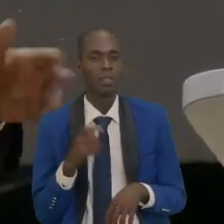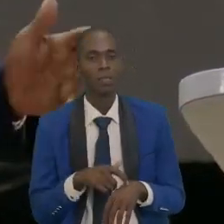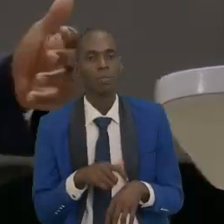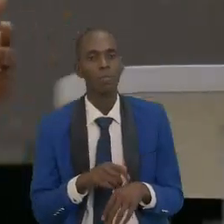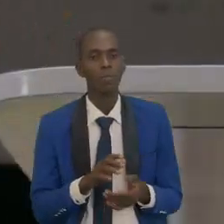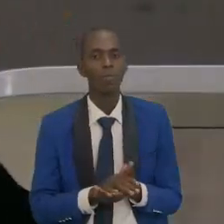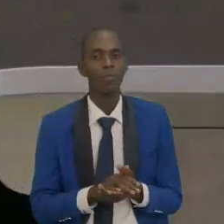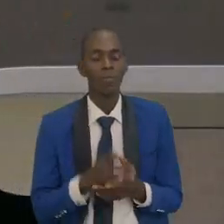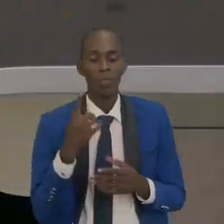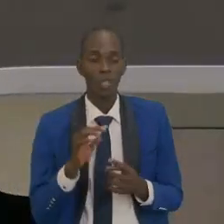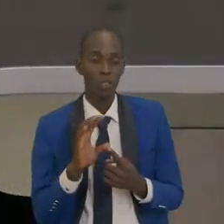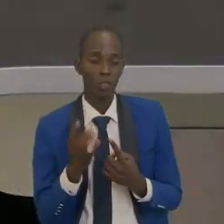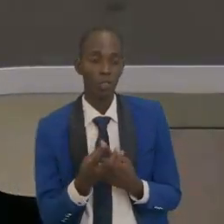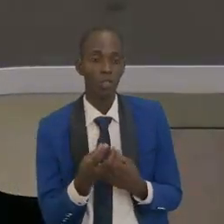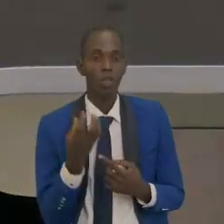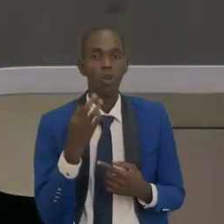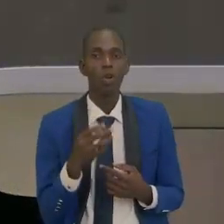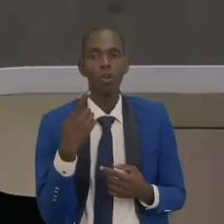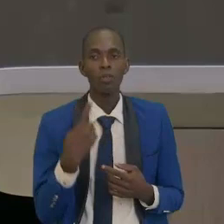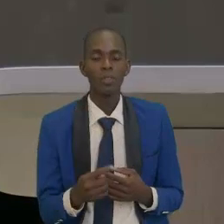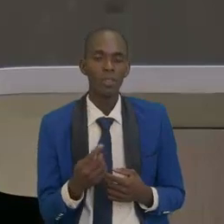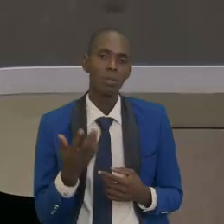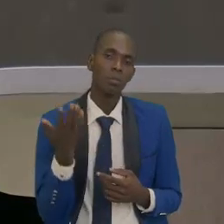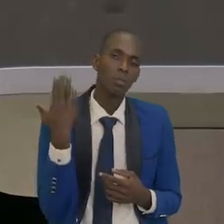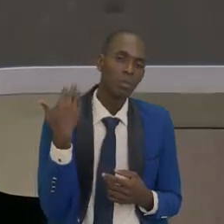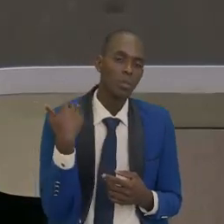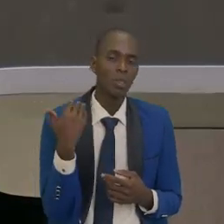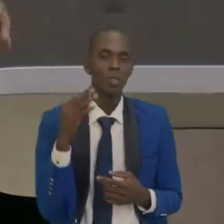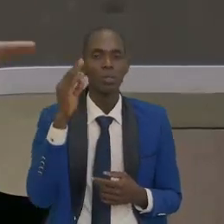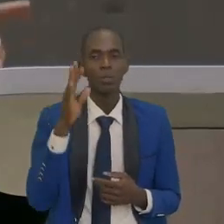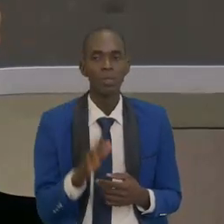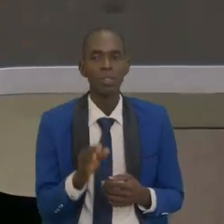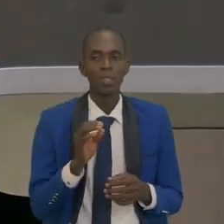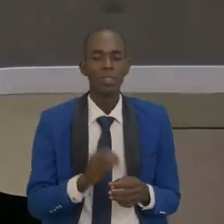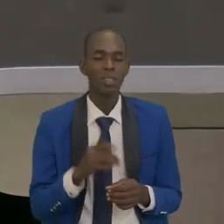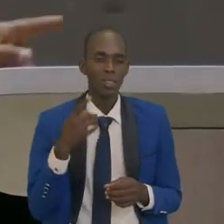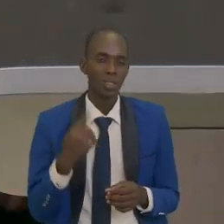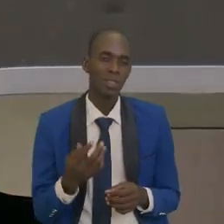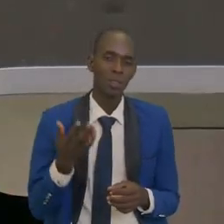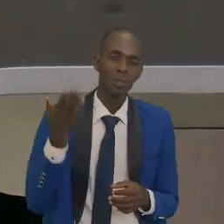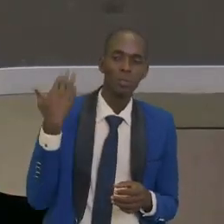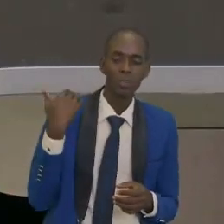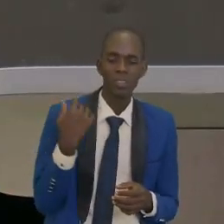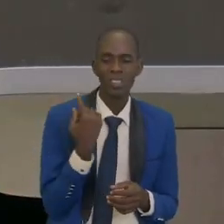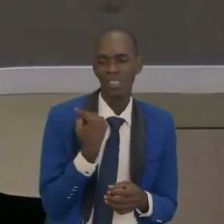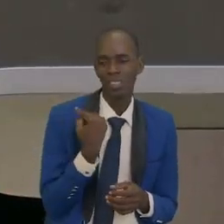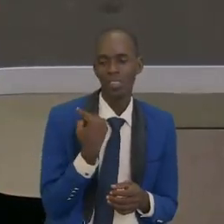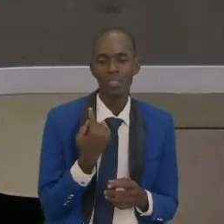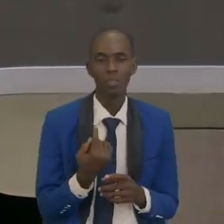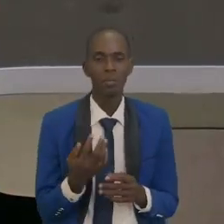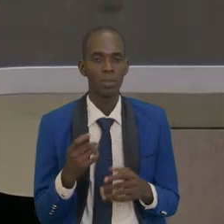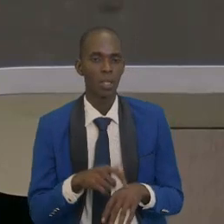the condition of the previous Pastor in the previous recent past